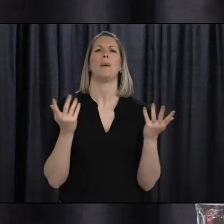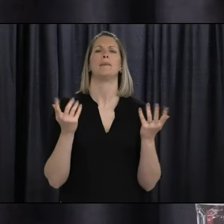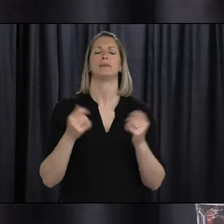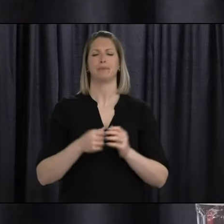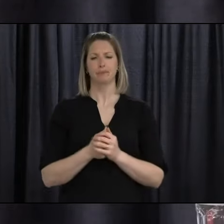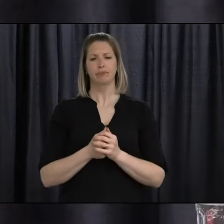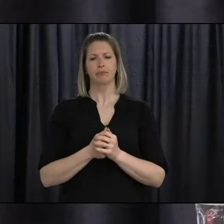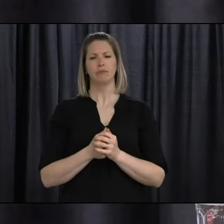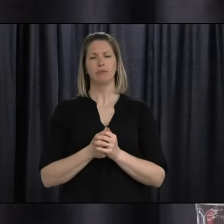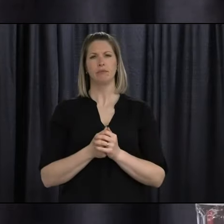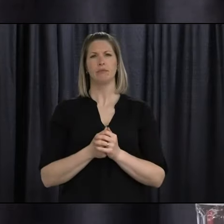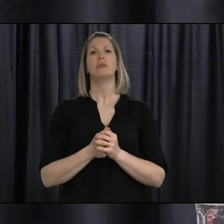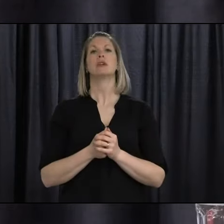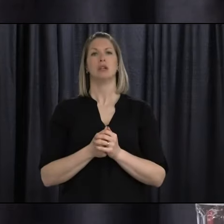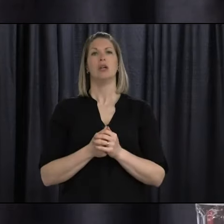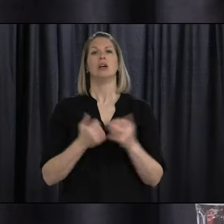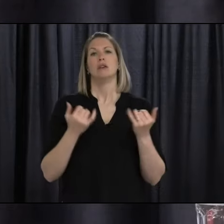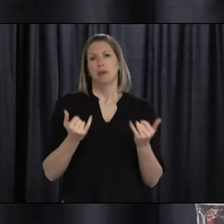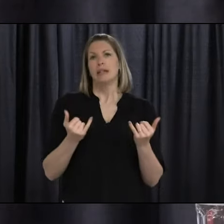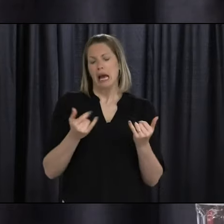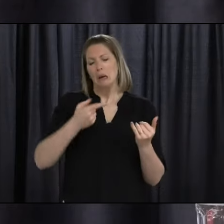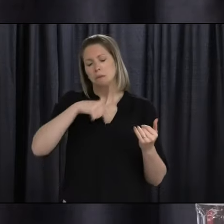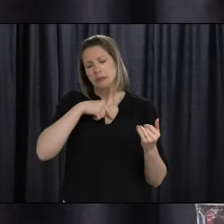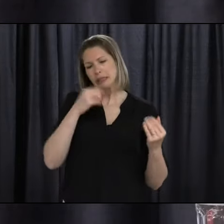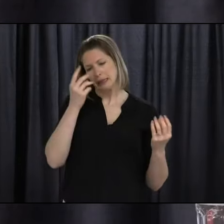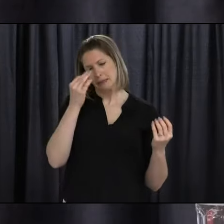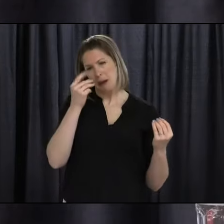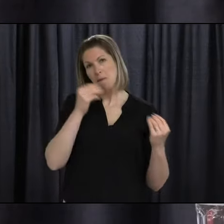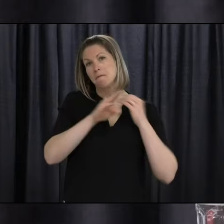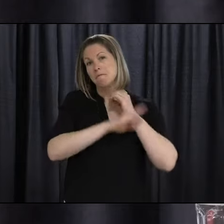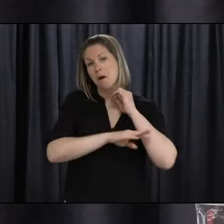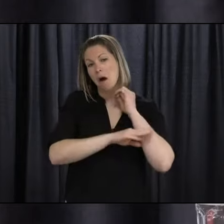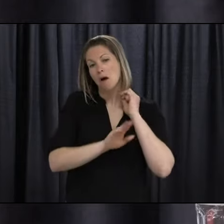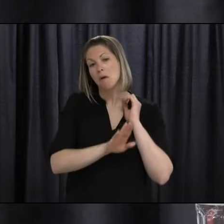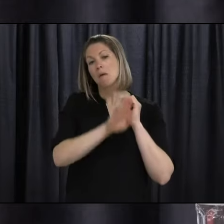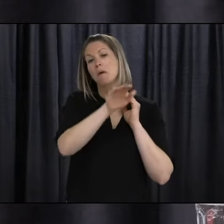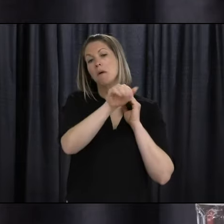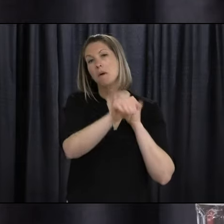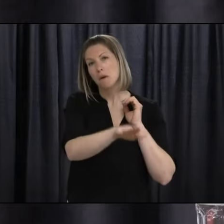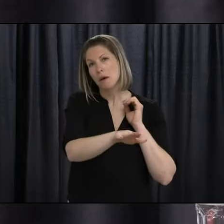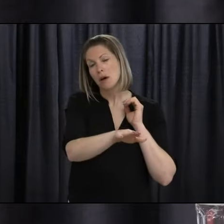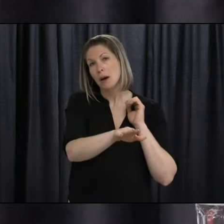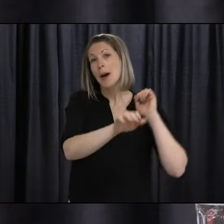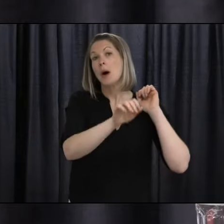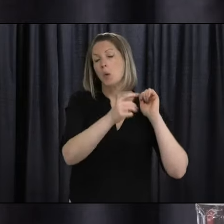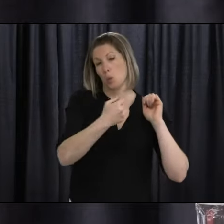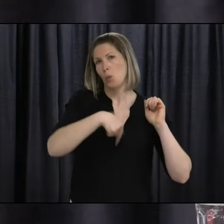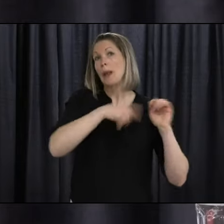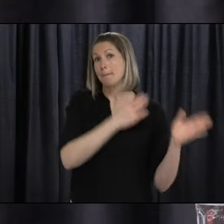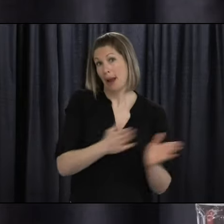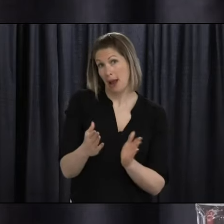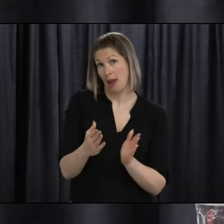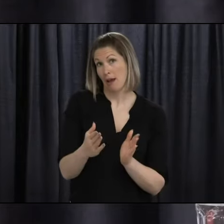surge and the ability of the regional health authorities to manage that. That will depend on empty beds, and as